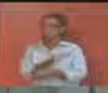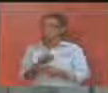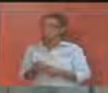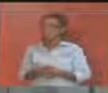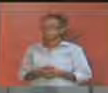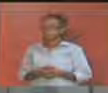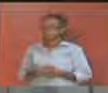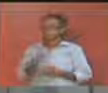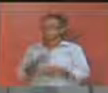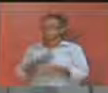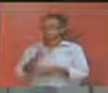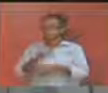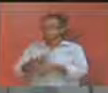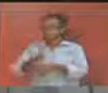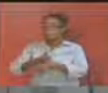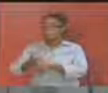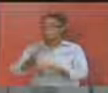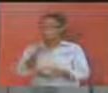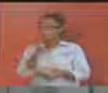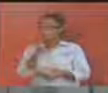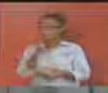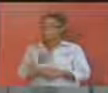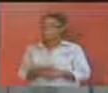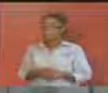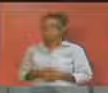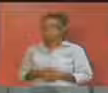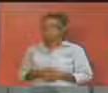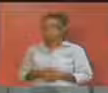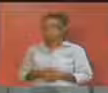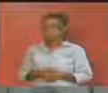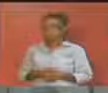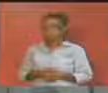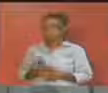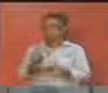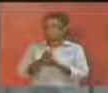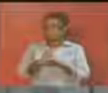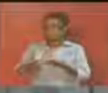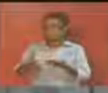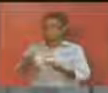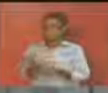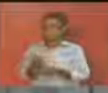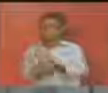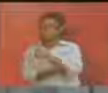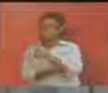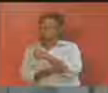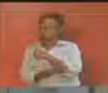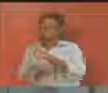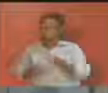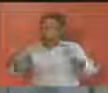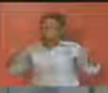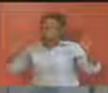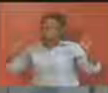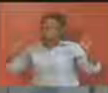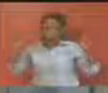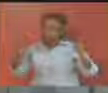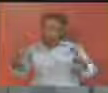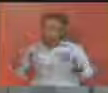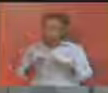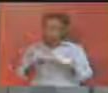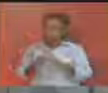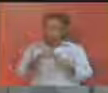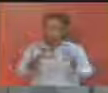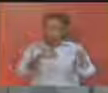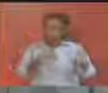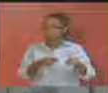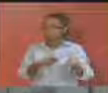countries securing vaccines prior to their approval, in anticipation of their approval. Are there